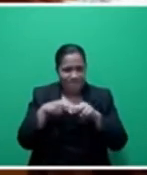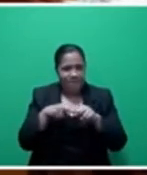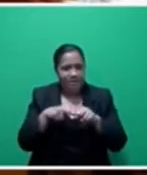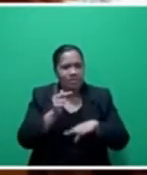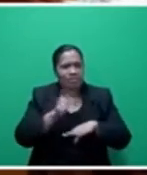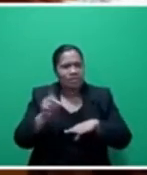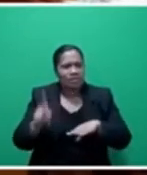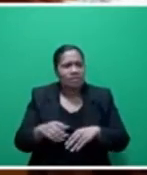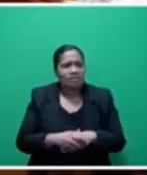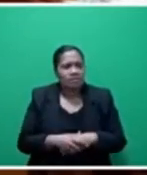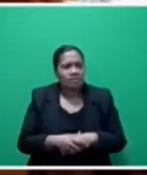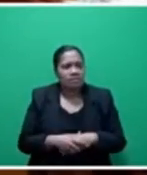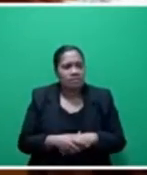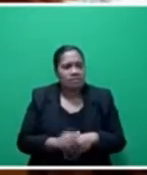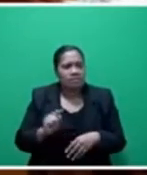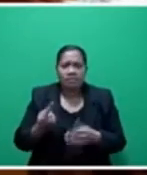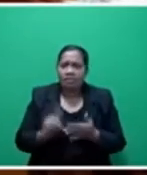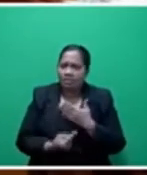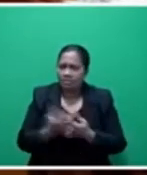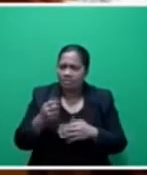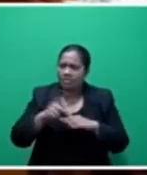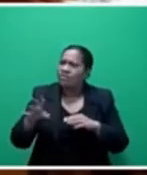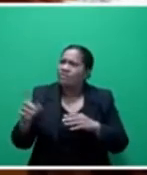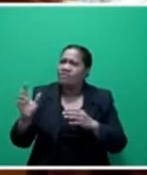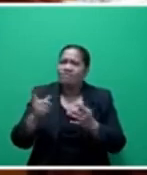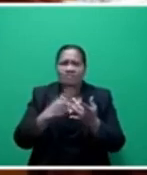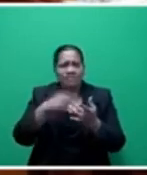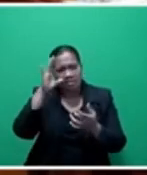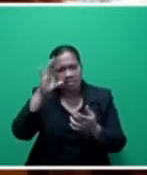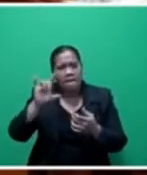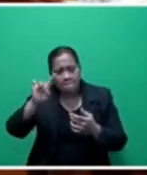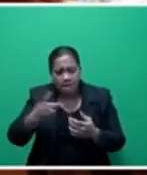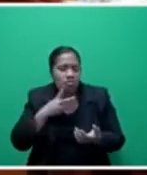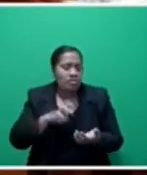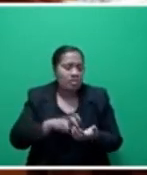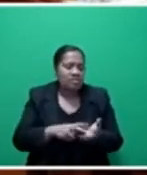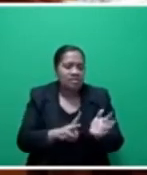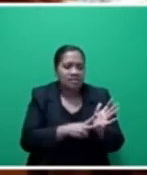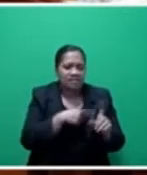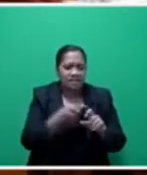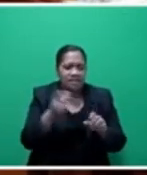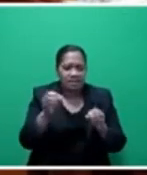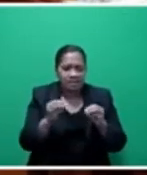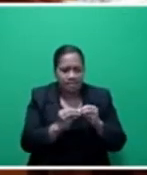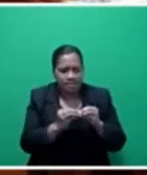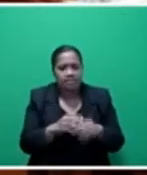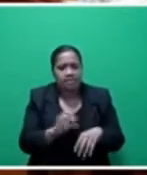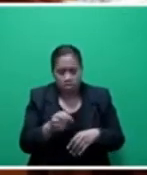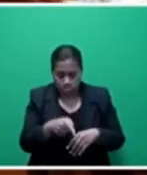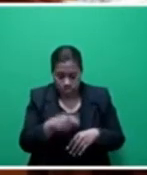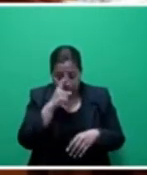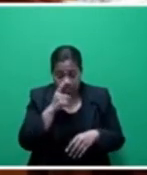they themselves hold passports from other countries, yet they're registered in the VKB? This category of